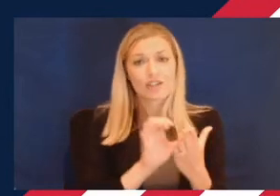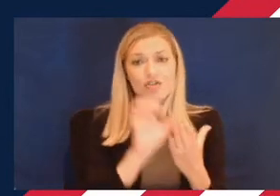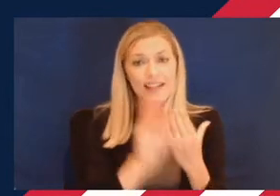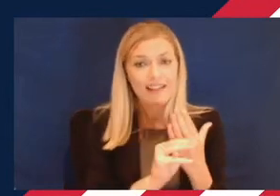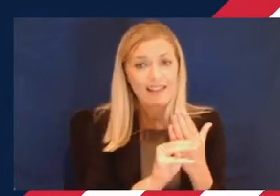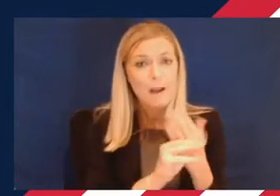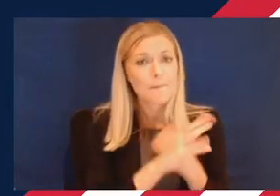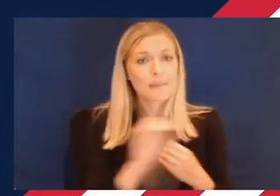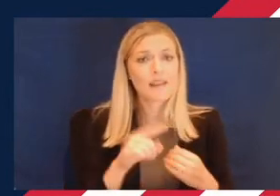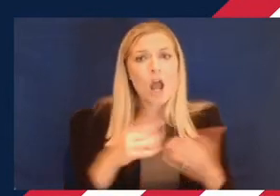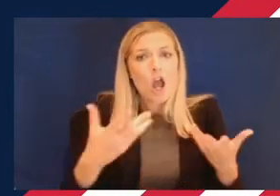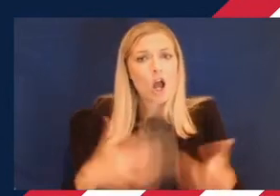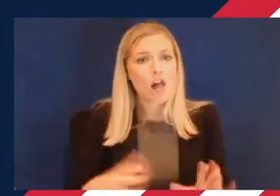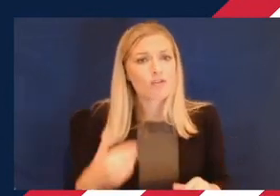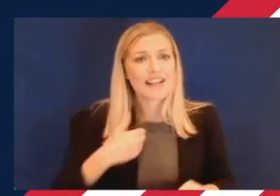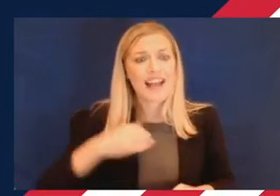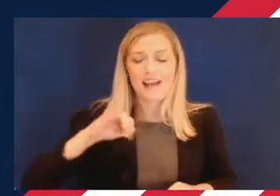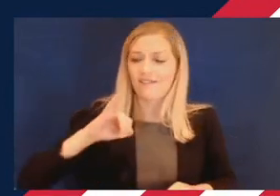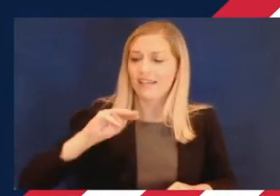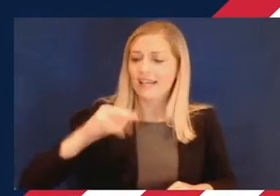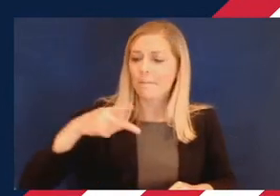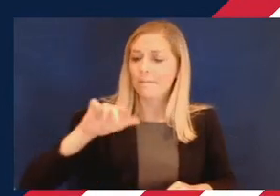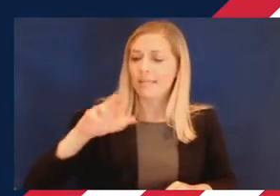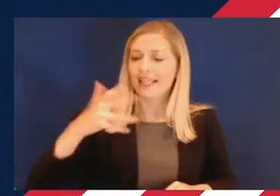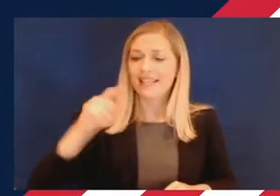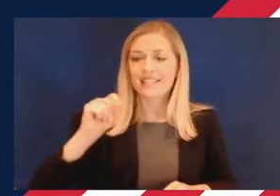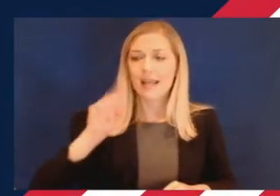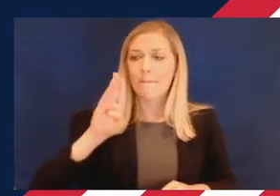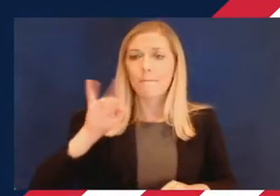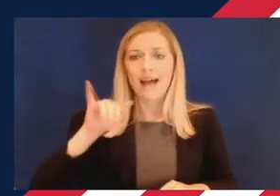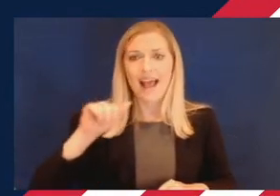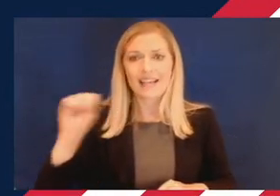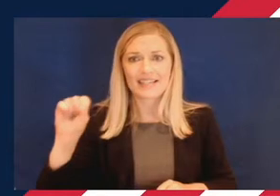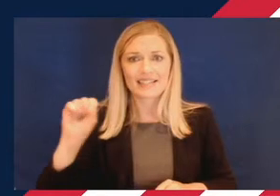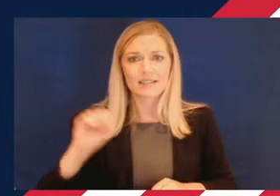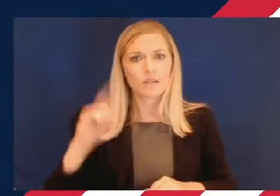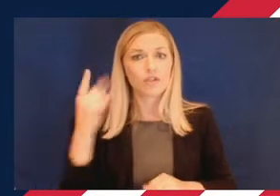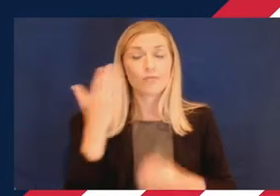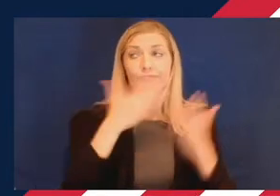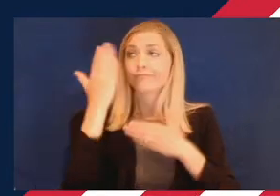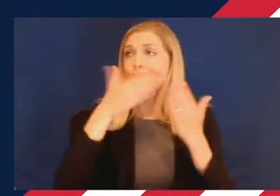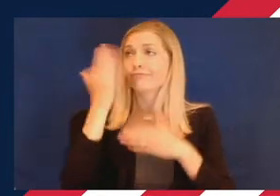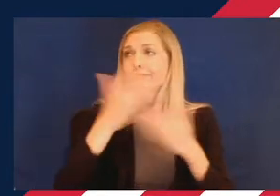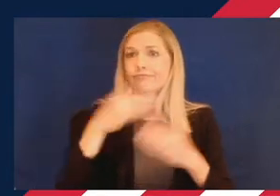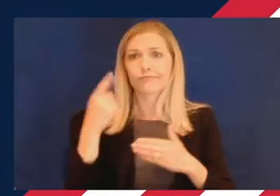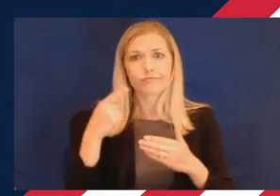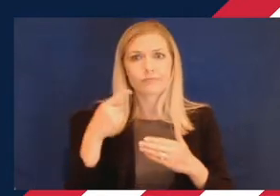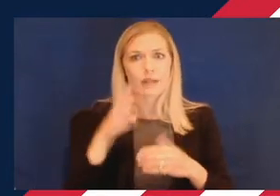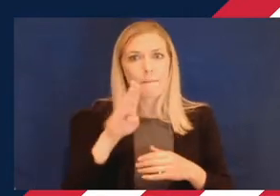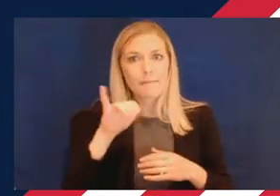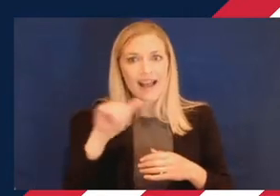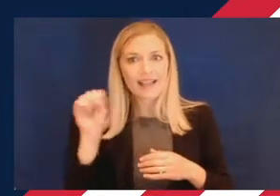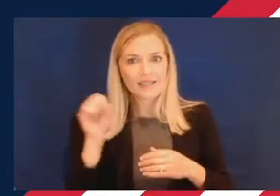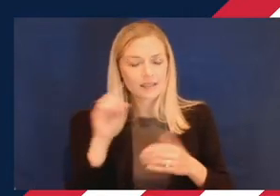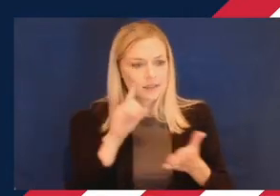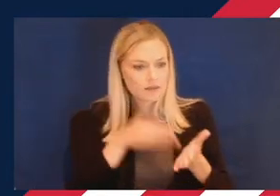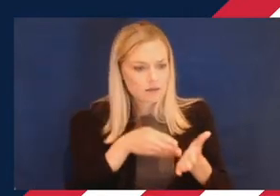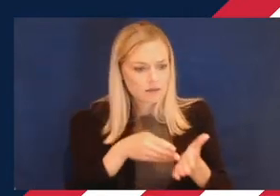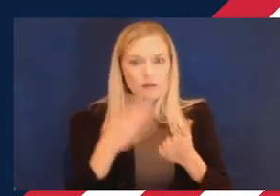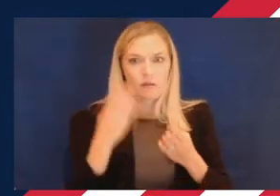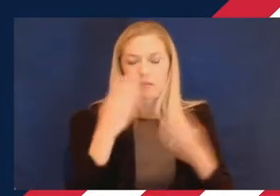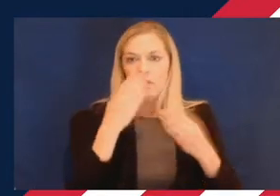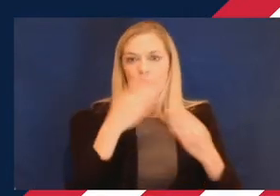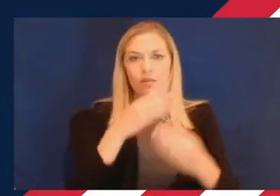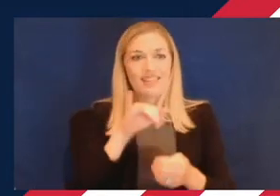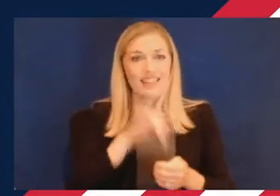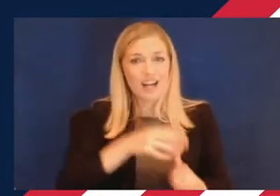that our students learn about. I think this is very necessary considering what we're seeing, this uprising that we have not seen